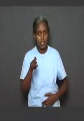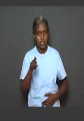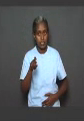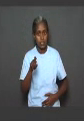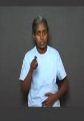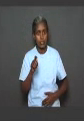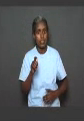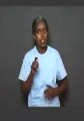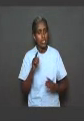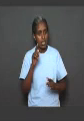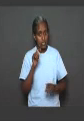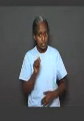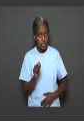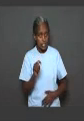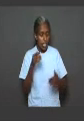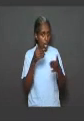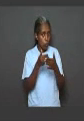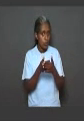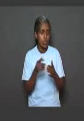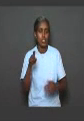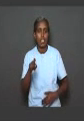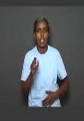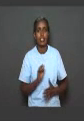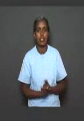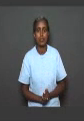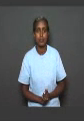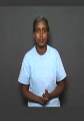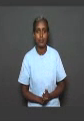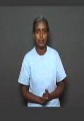x as t approaches x.